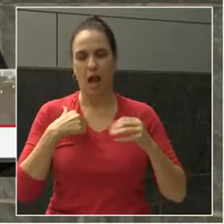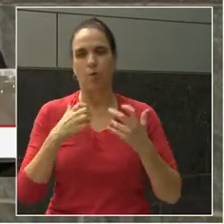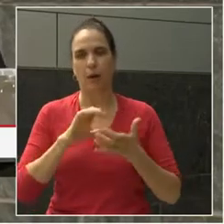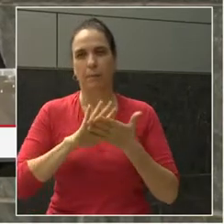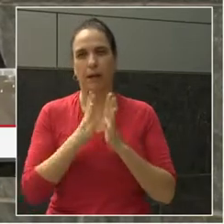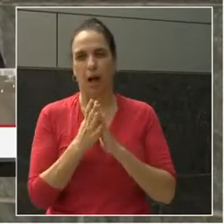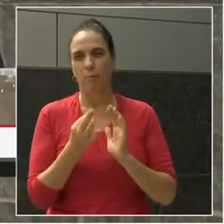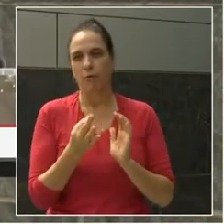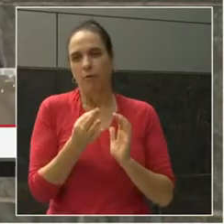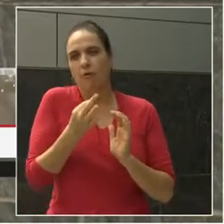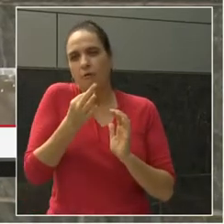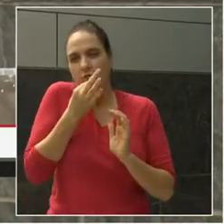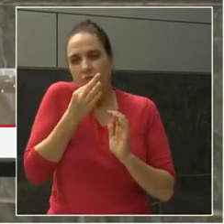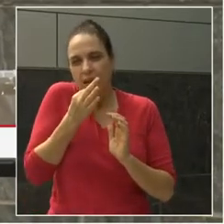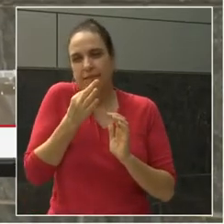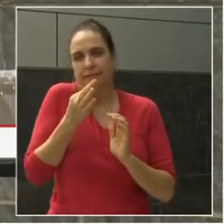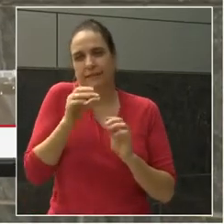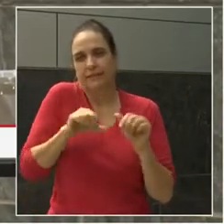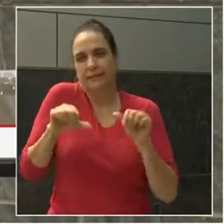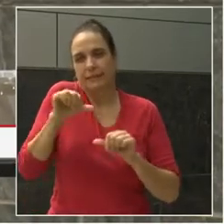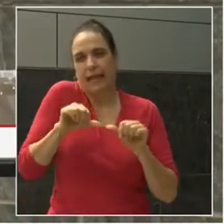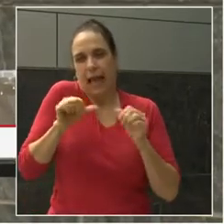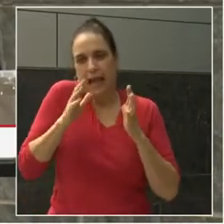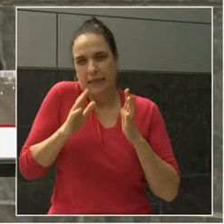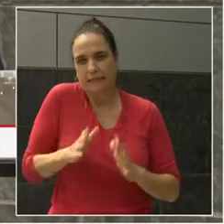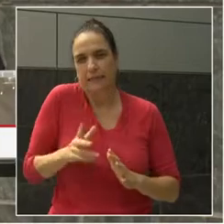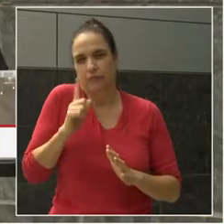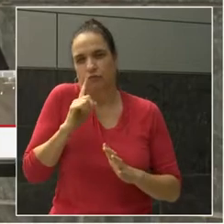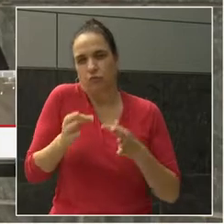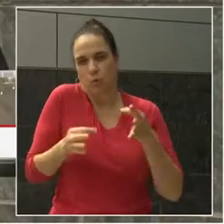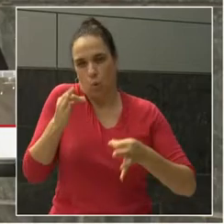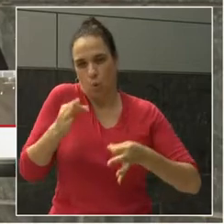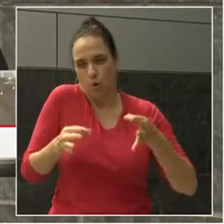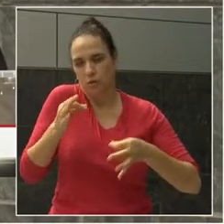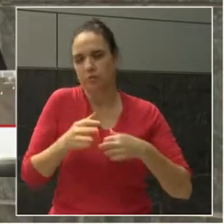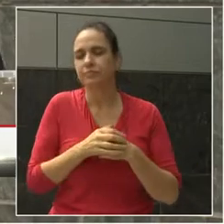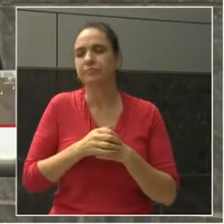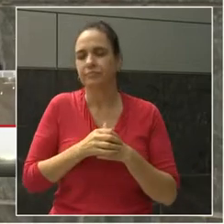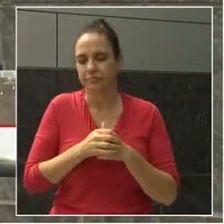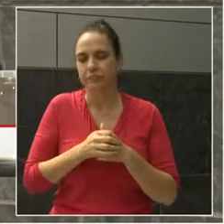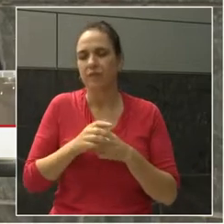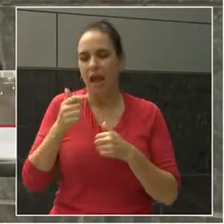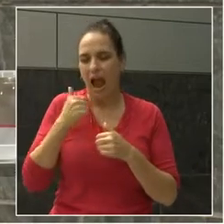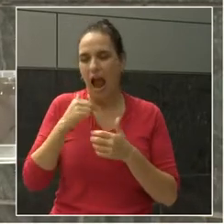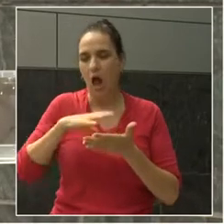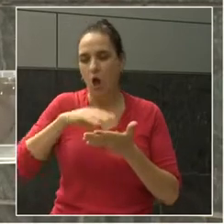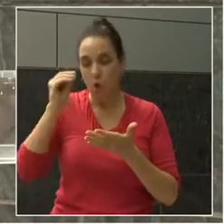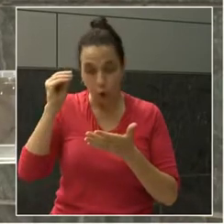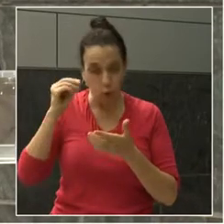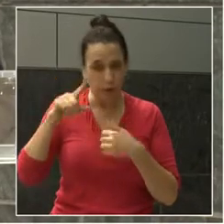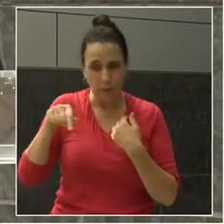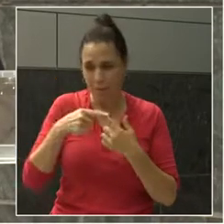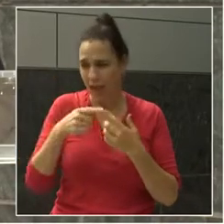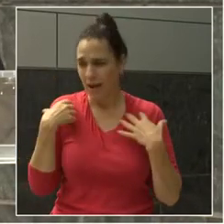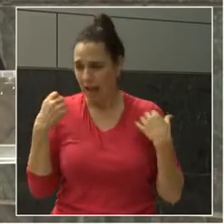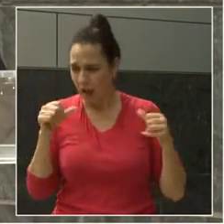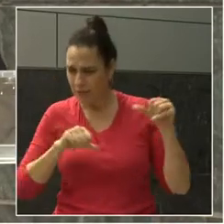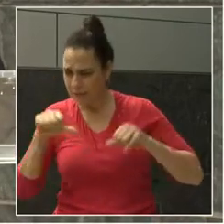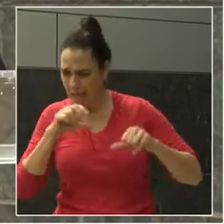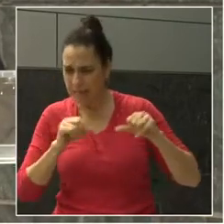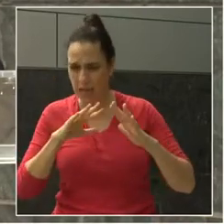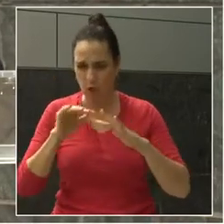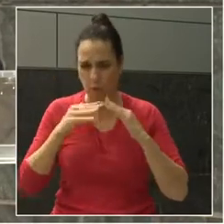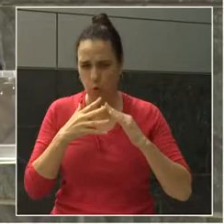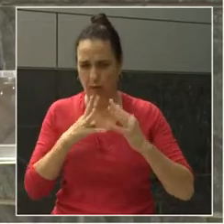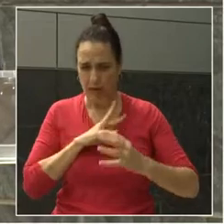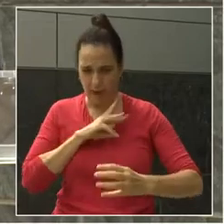scientist. At the Rodham Institute, I learned about the intersection of health sciences and community engagement,